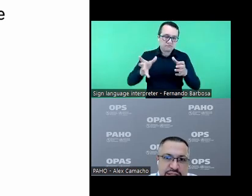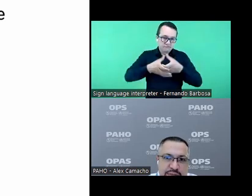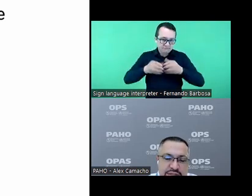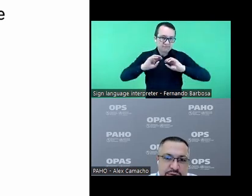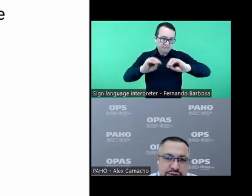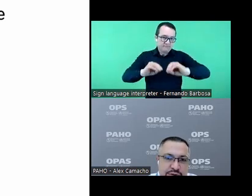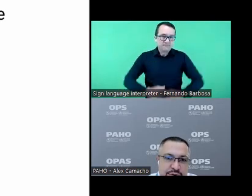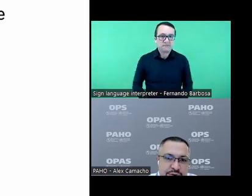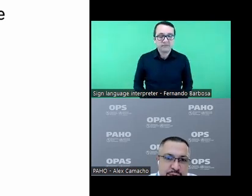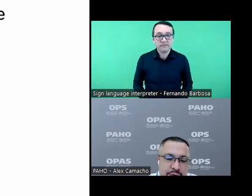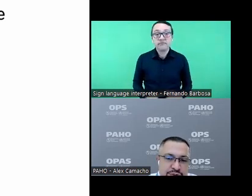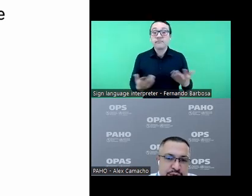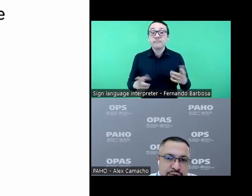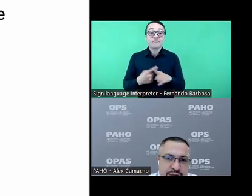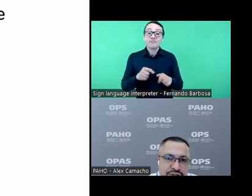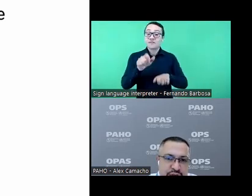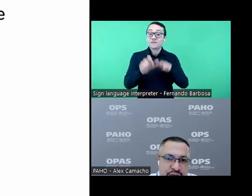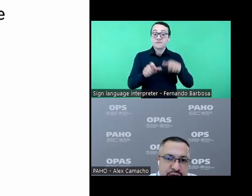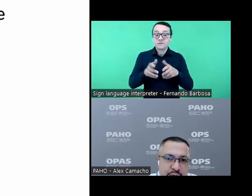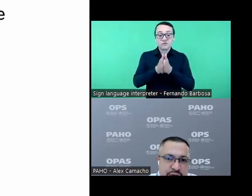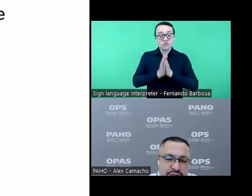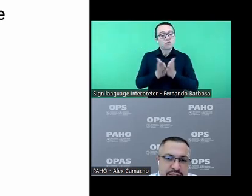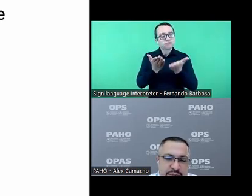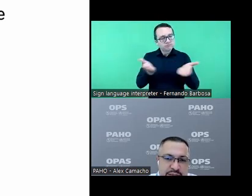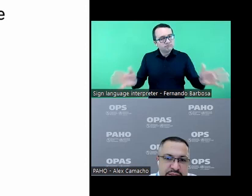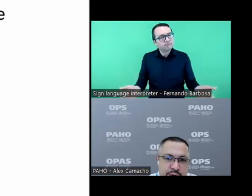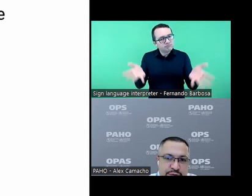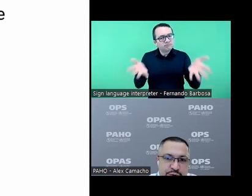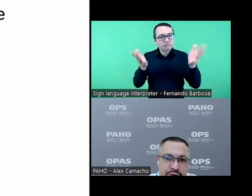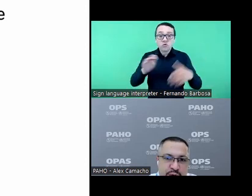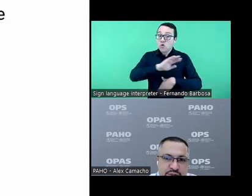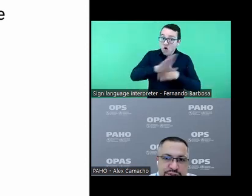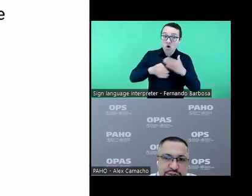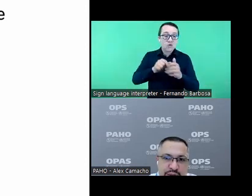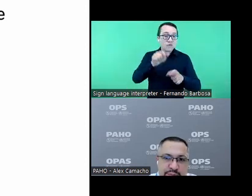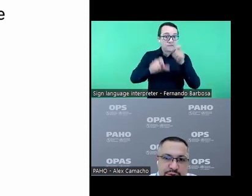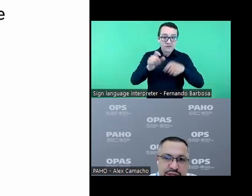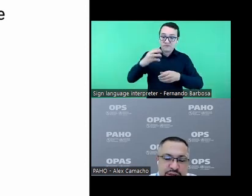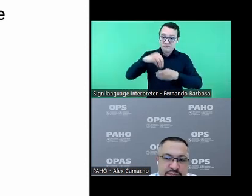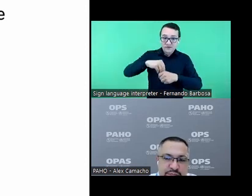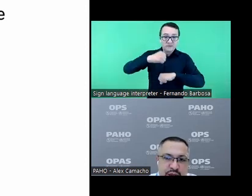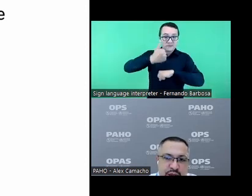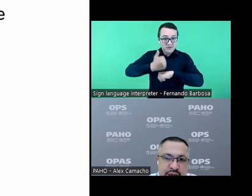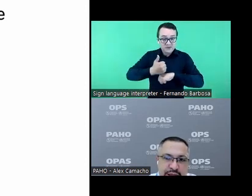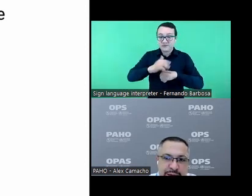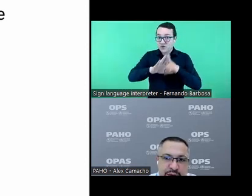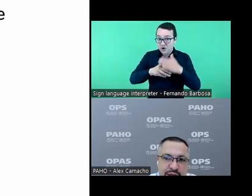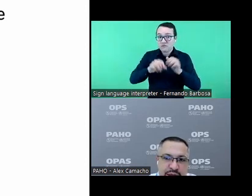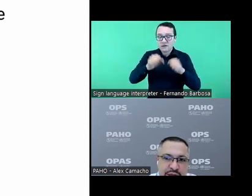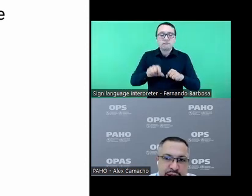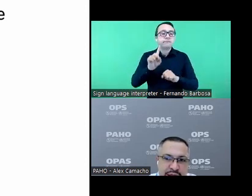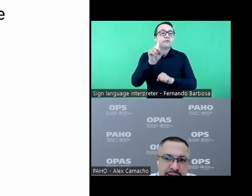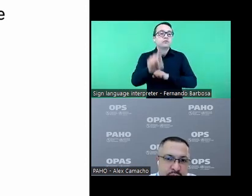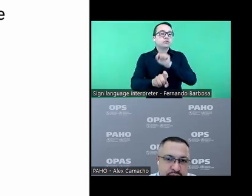Encourage participants also. We want to encourage to all the participants, to all of you, to ask questions by posting them